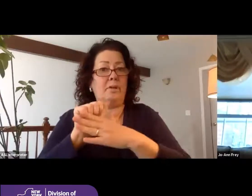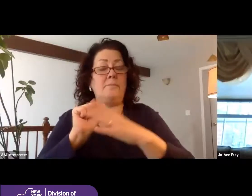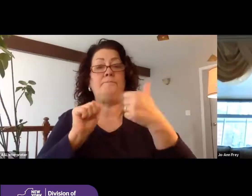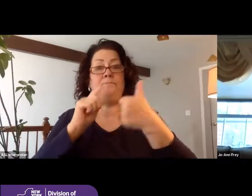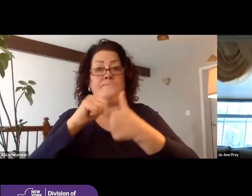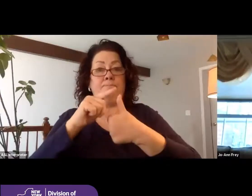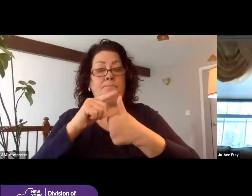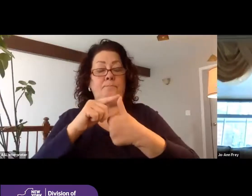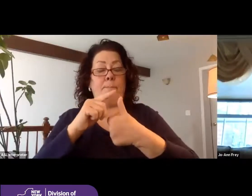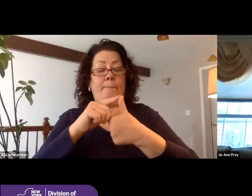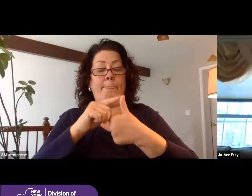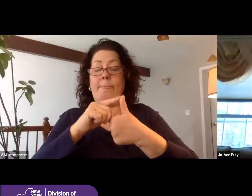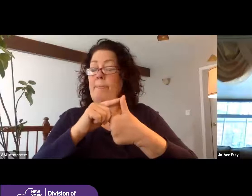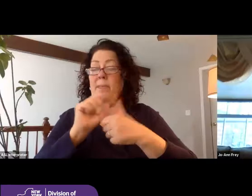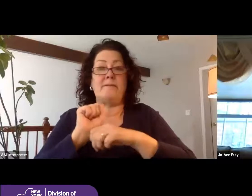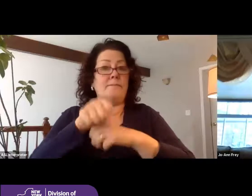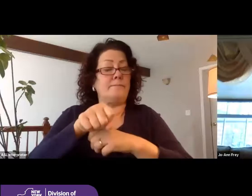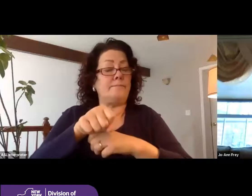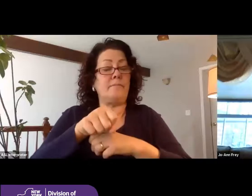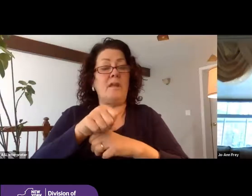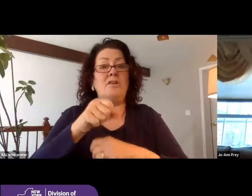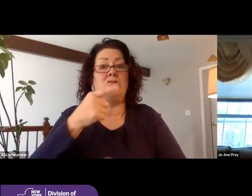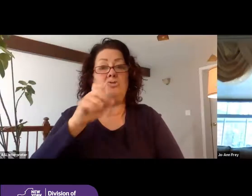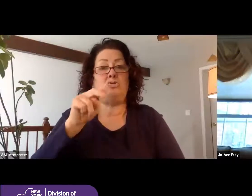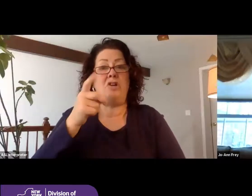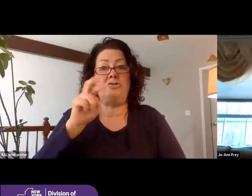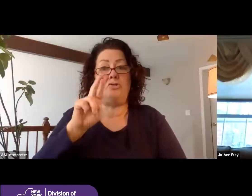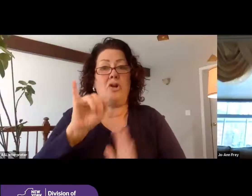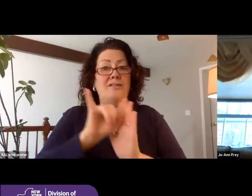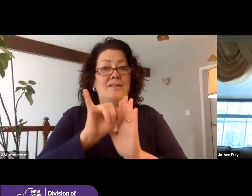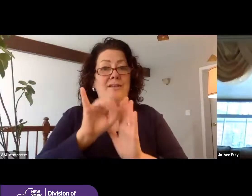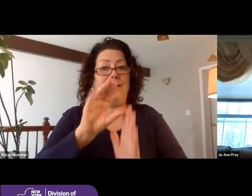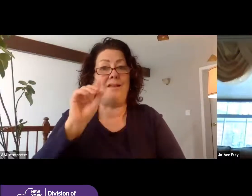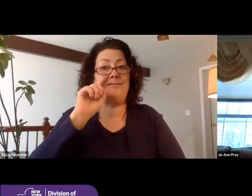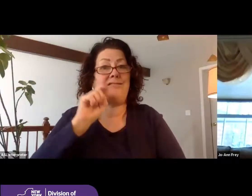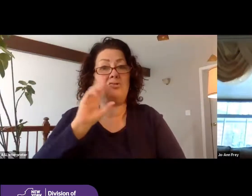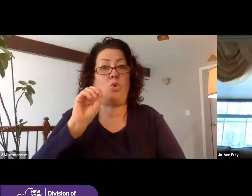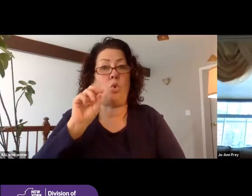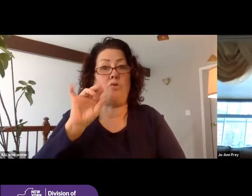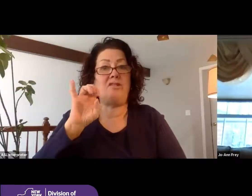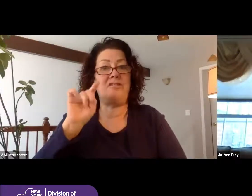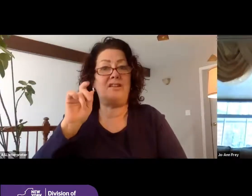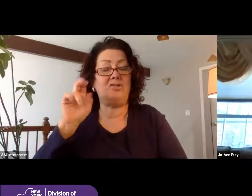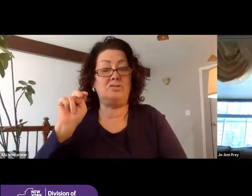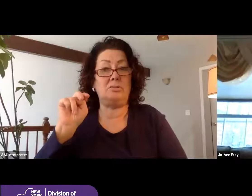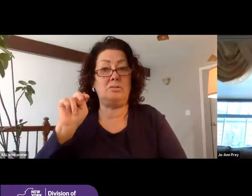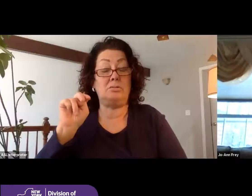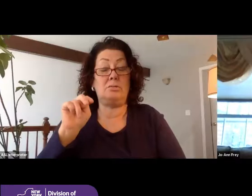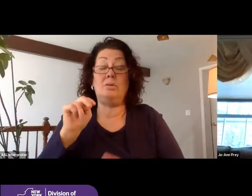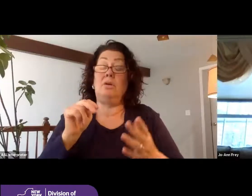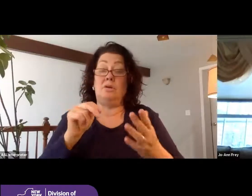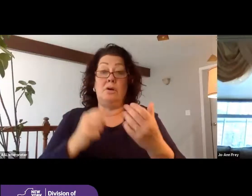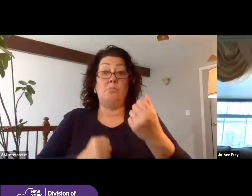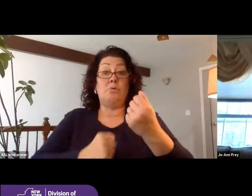combating discrimination on the basis of gender identity and sexual orientation. Promoting fair housing is central to